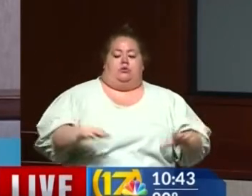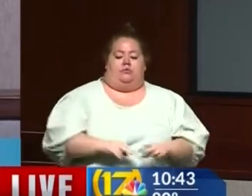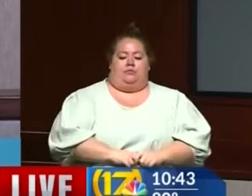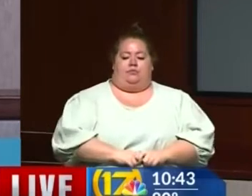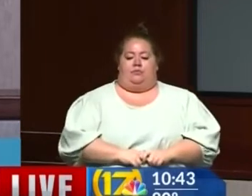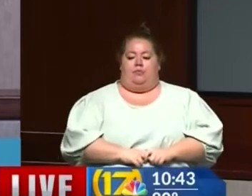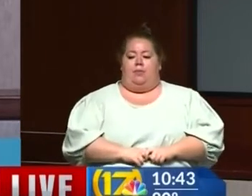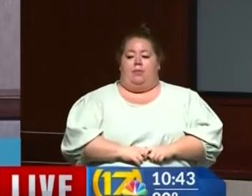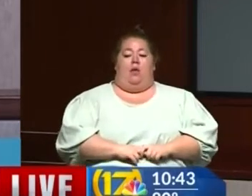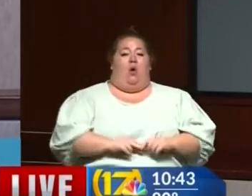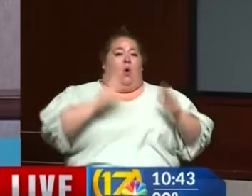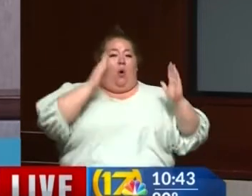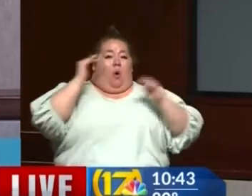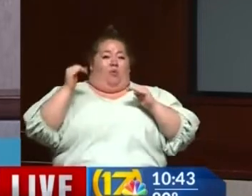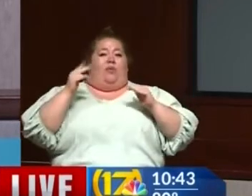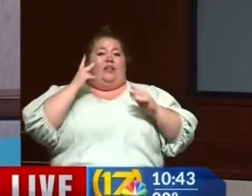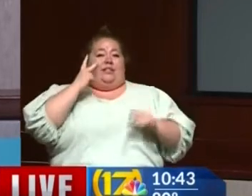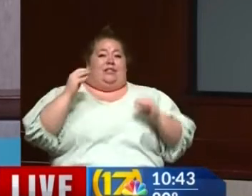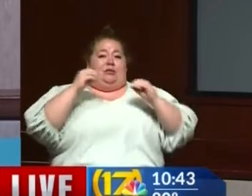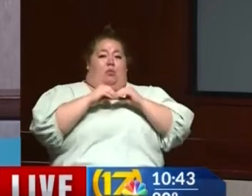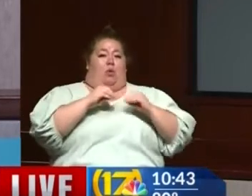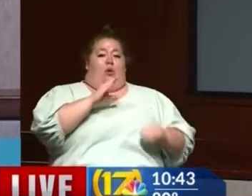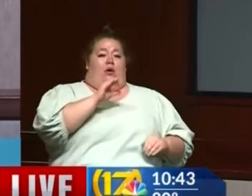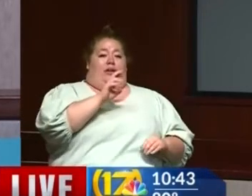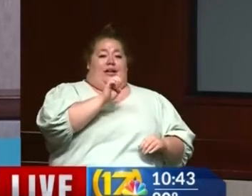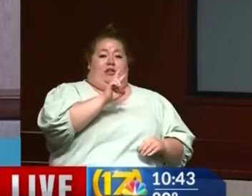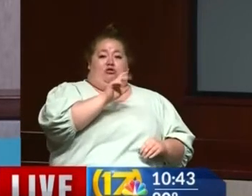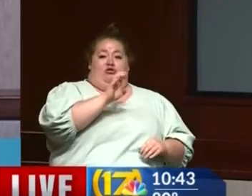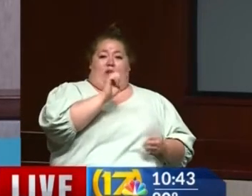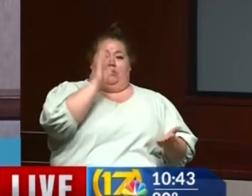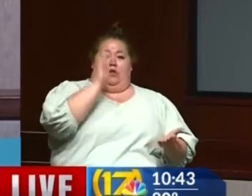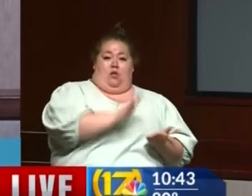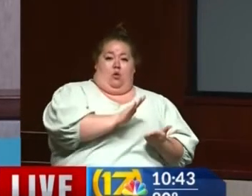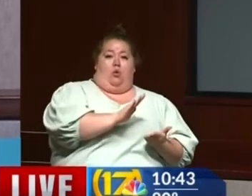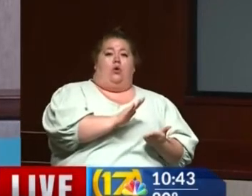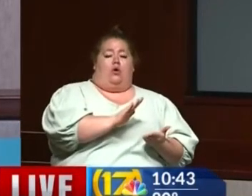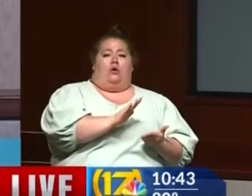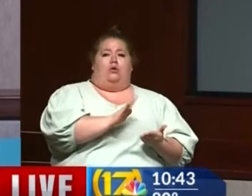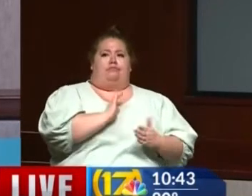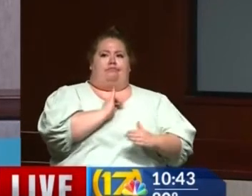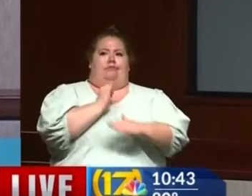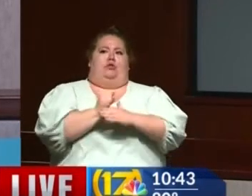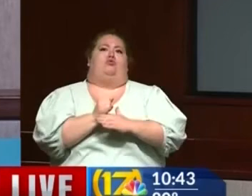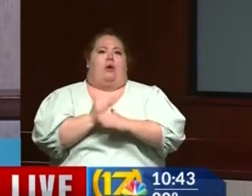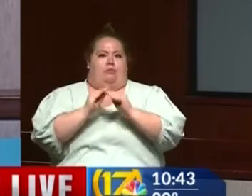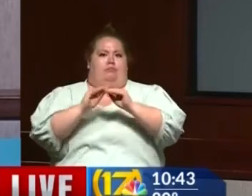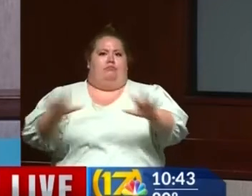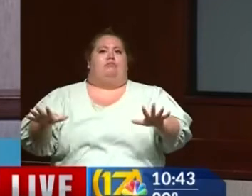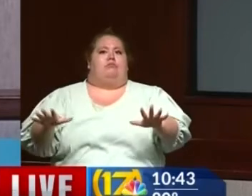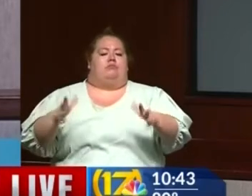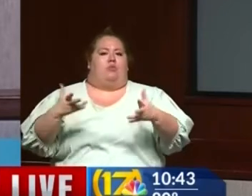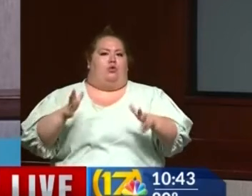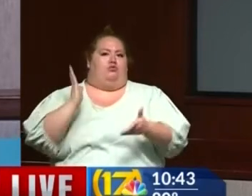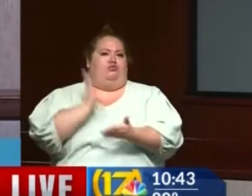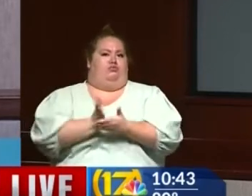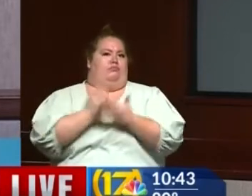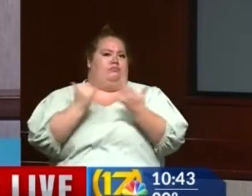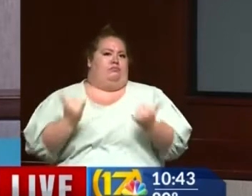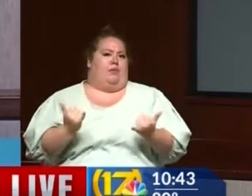to continue to see the case rate go down, because we hope to be interrupting transmission in our community so we don't spread it any further.